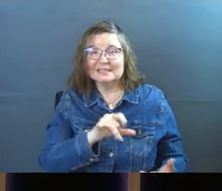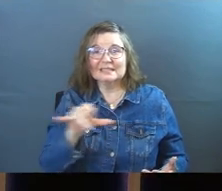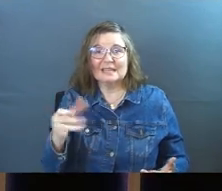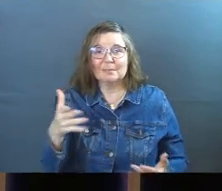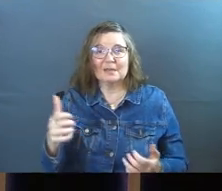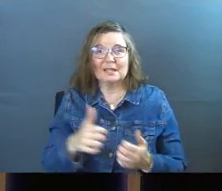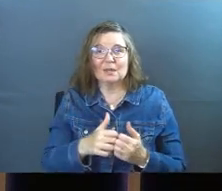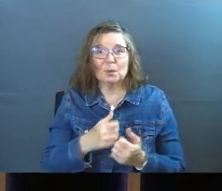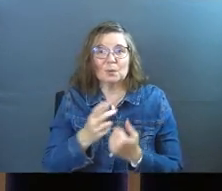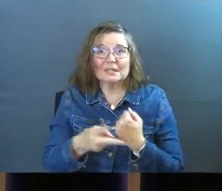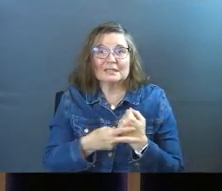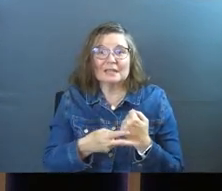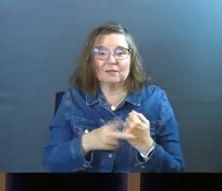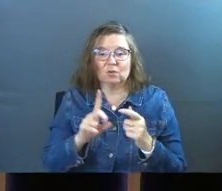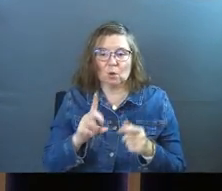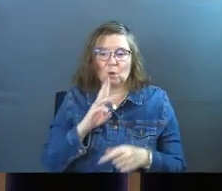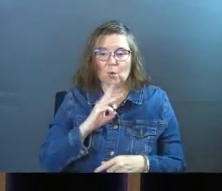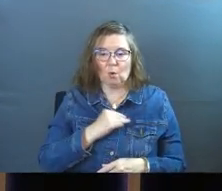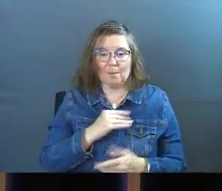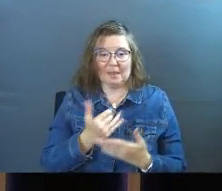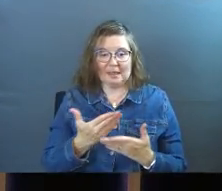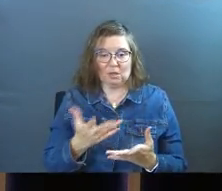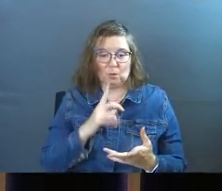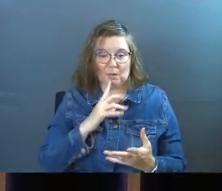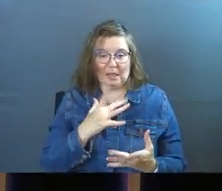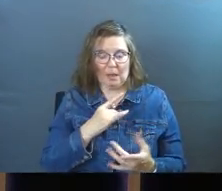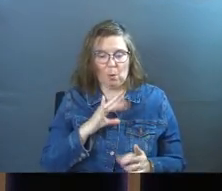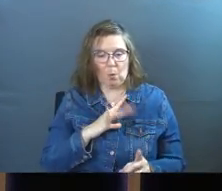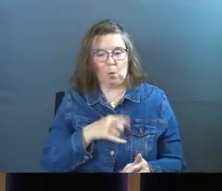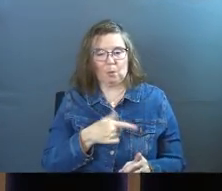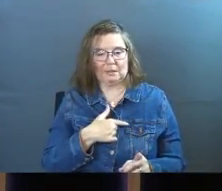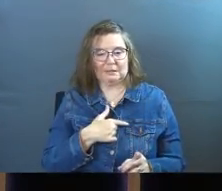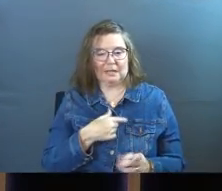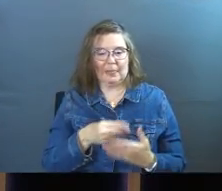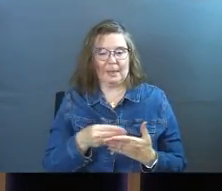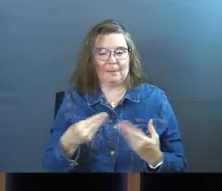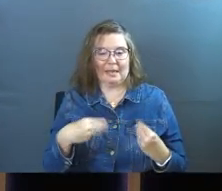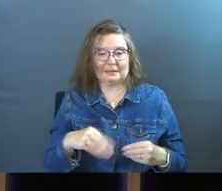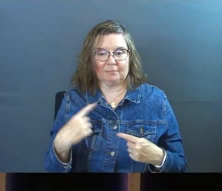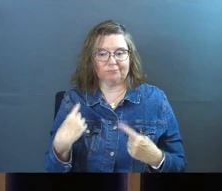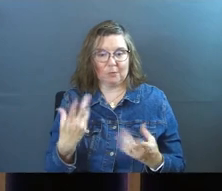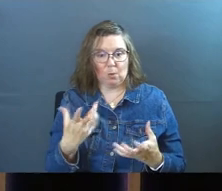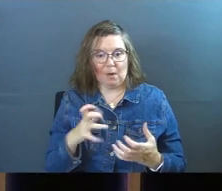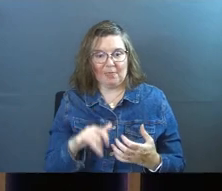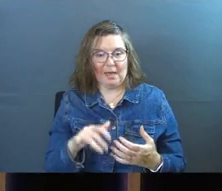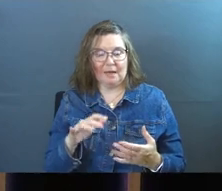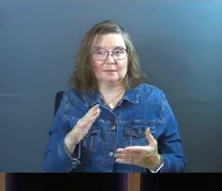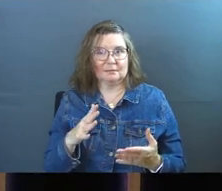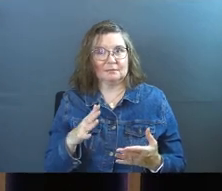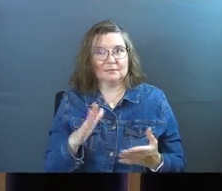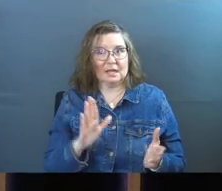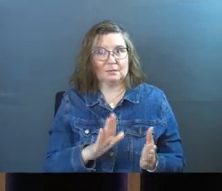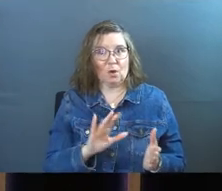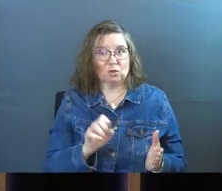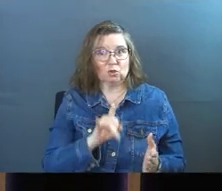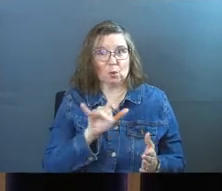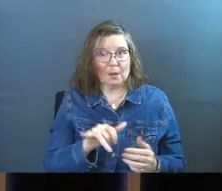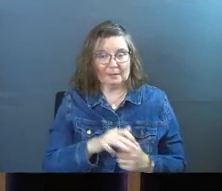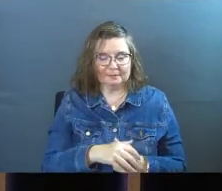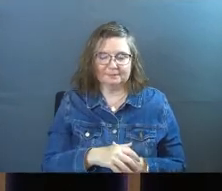same thing with savings. Like you go to Walmart and that thing that you really like is on the best sale it's ever been, and you want that small